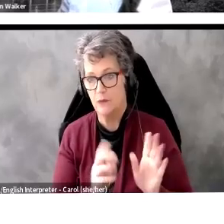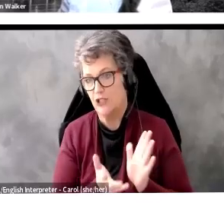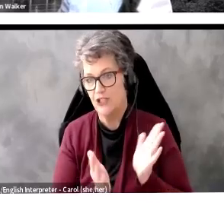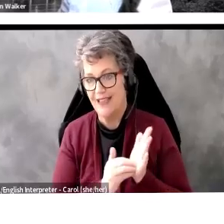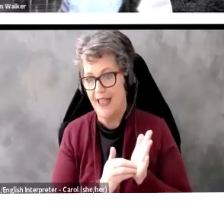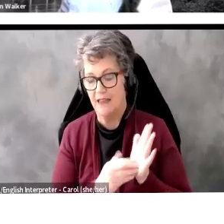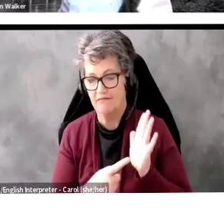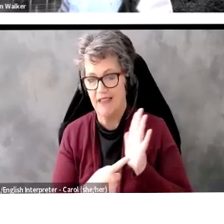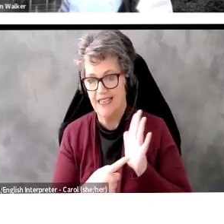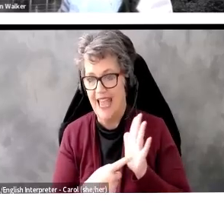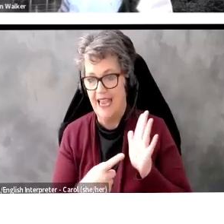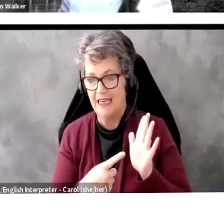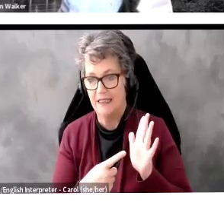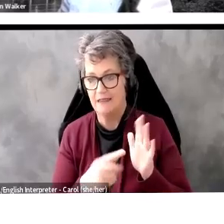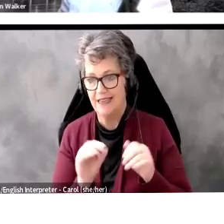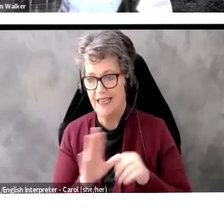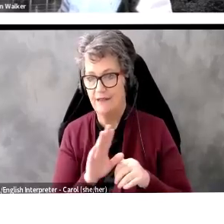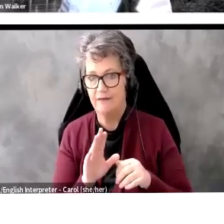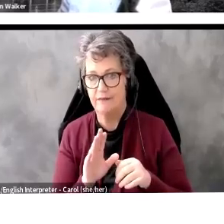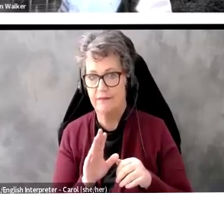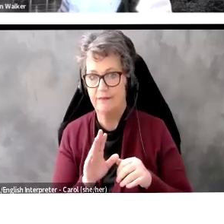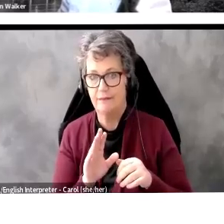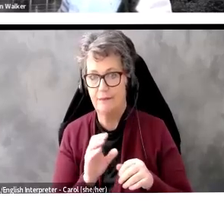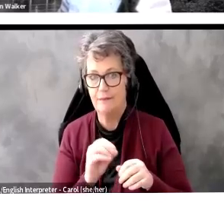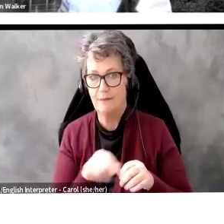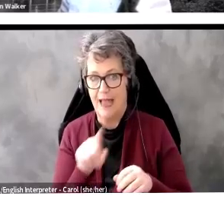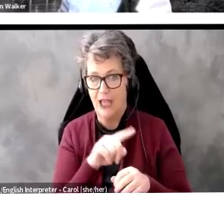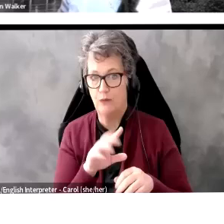again indicated all by you all and your counselors.